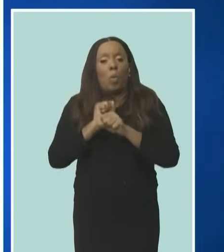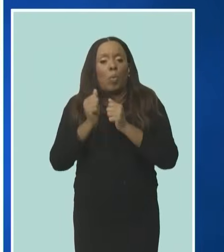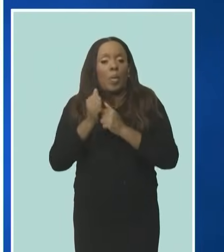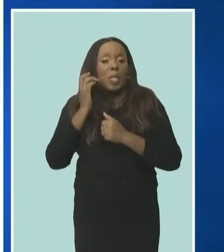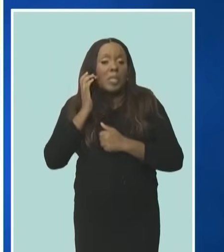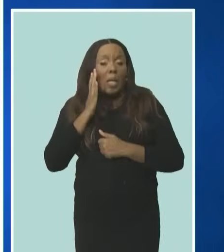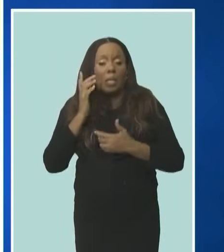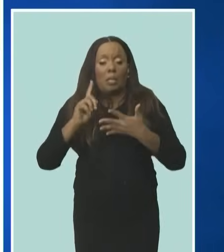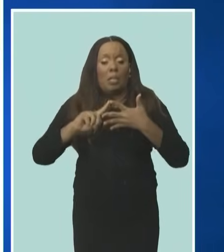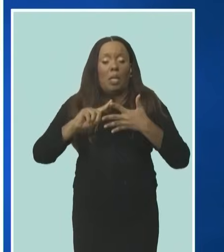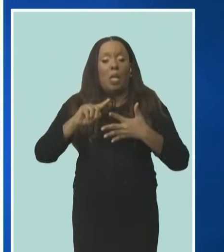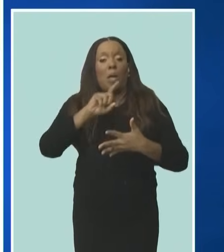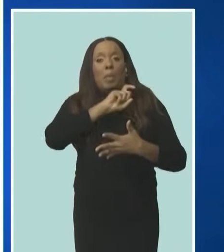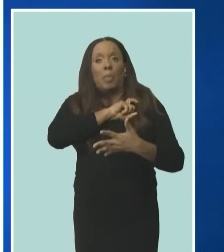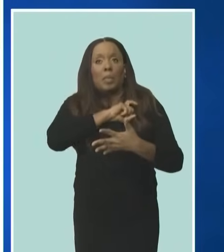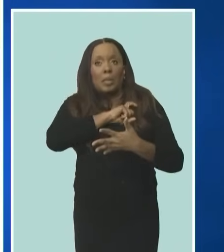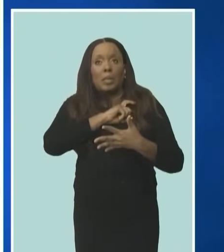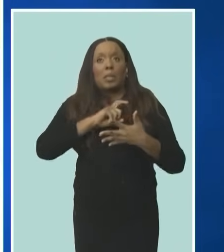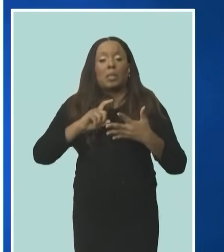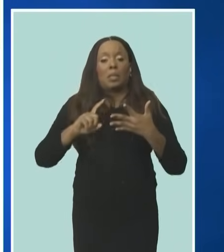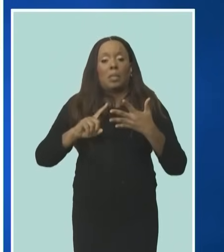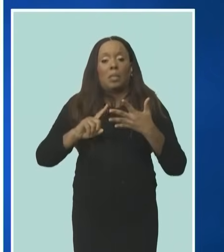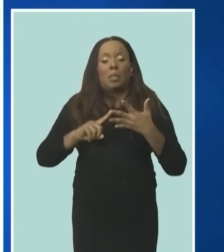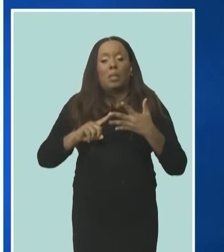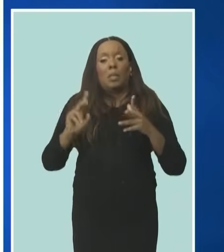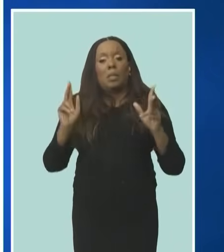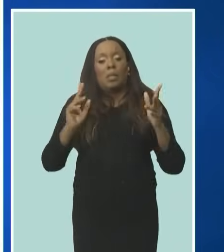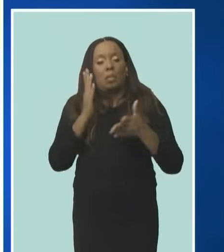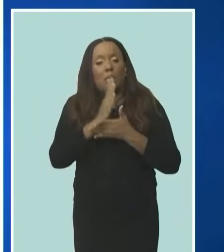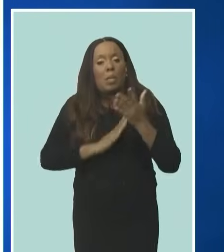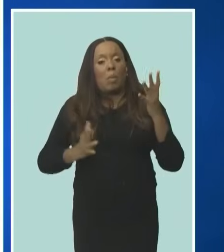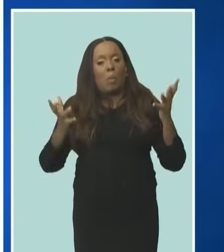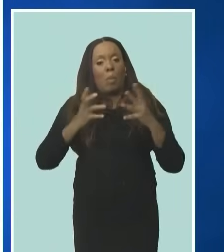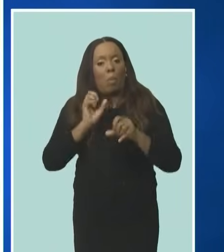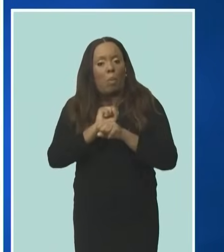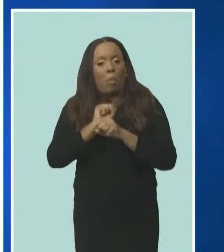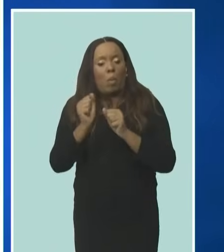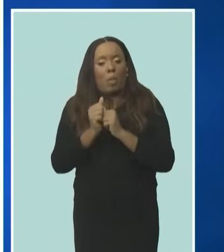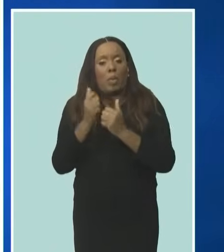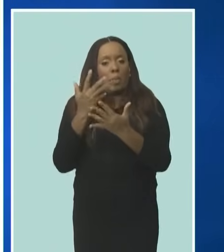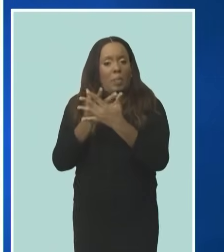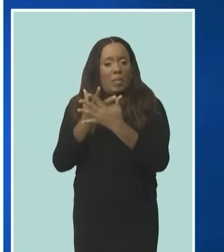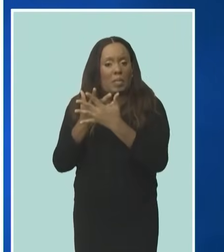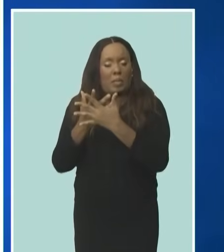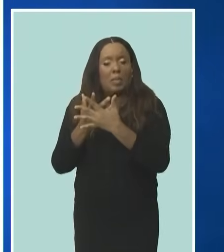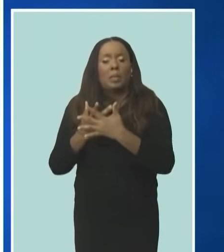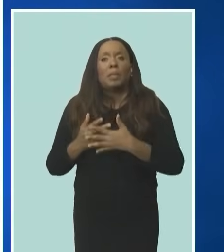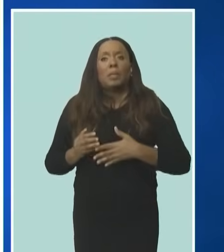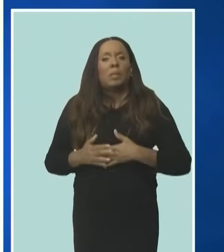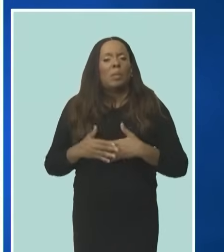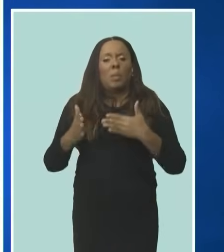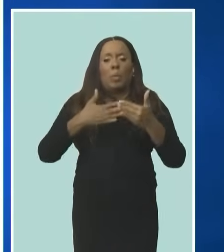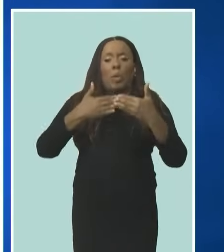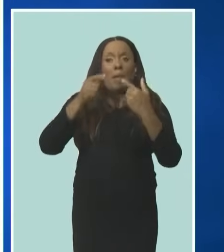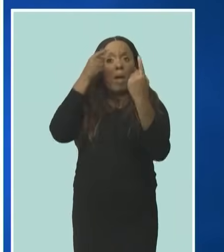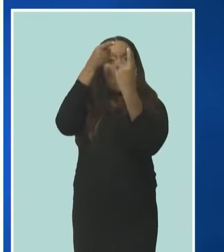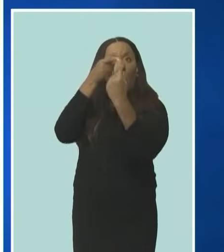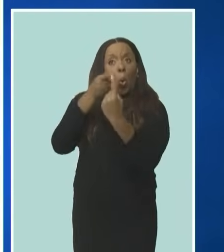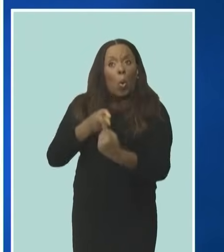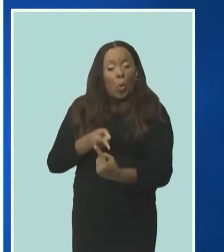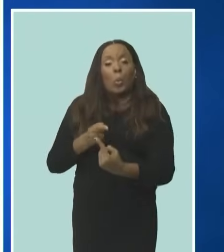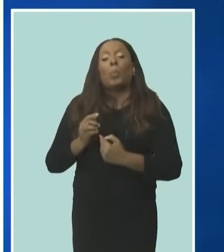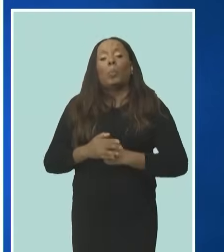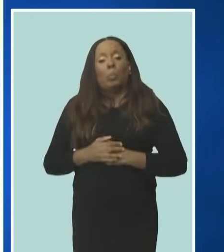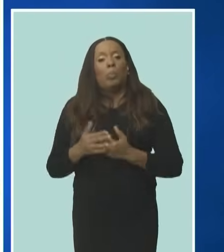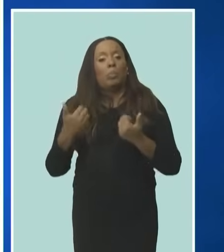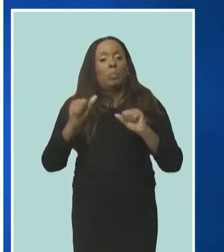the police service. We heard some persons say they want to be prison officers. So whatever goal, whatever career they're looking at, we